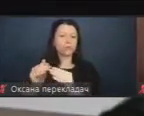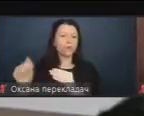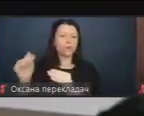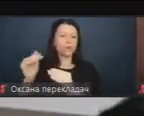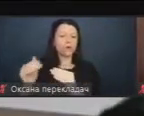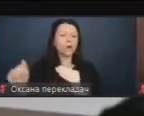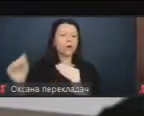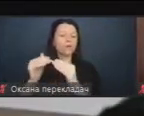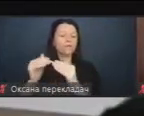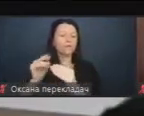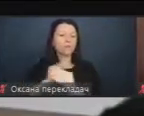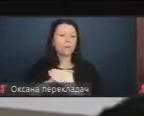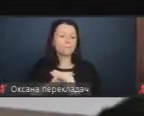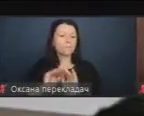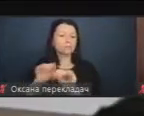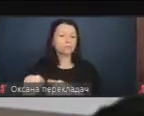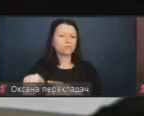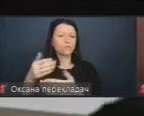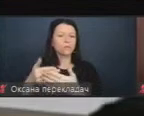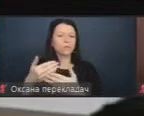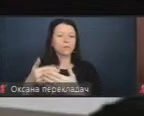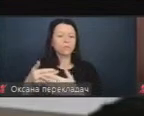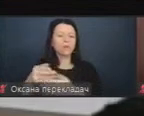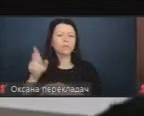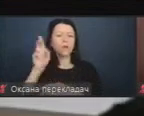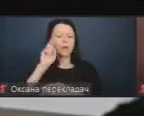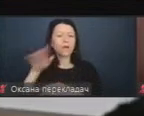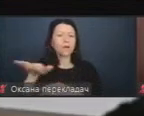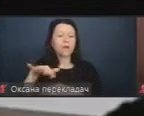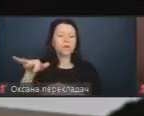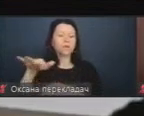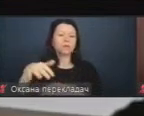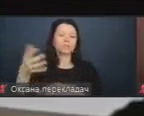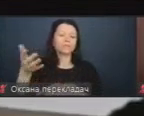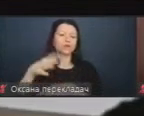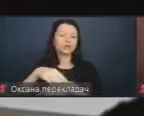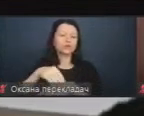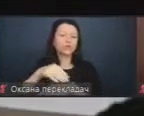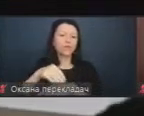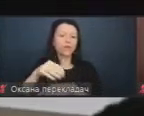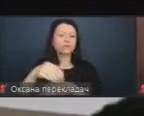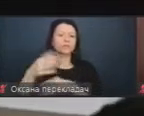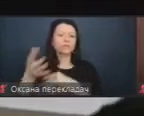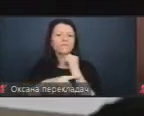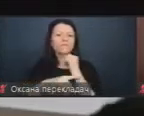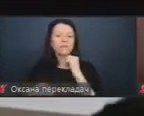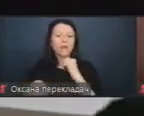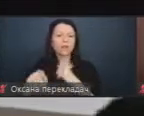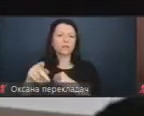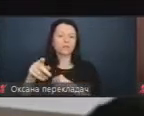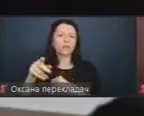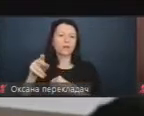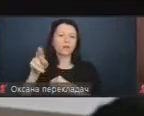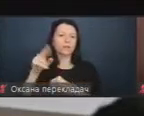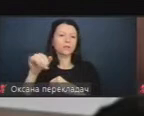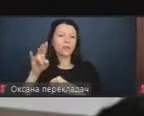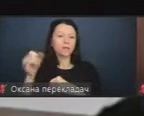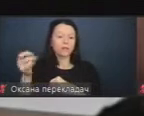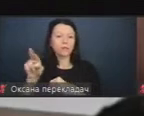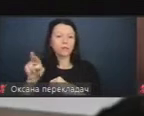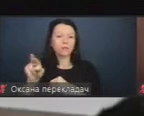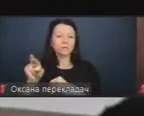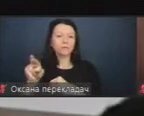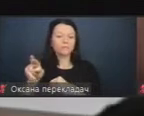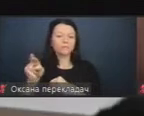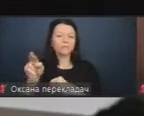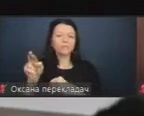Sweden, Denmark, Finland, also in Portugal, and